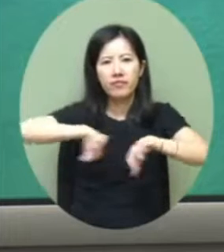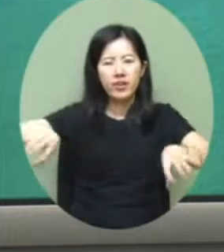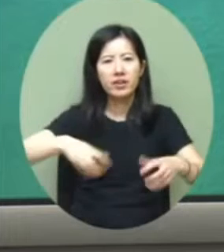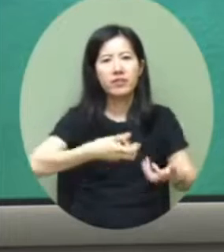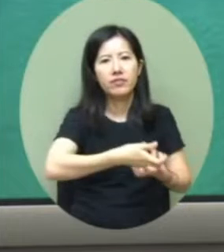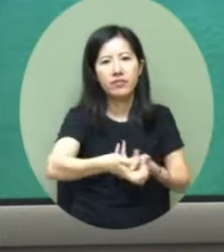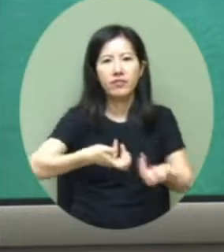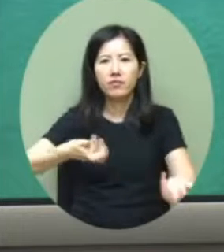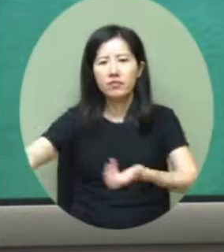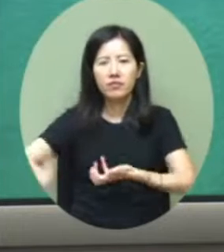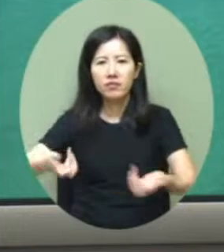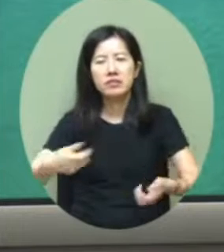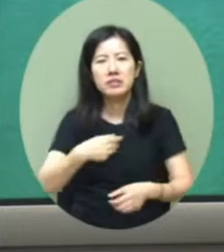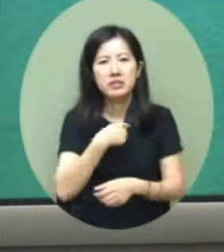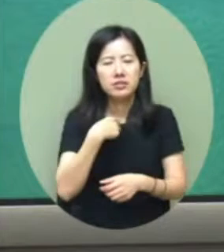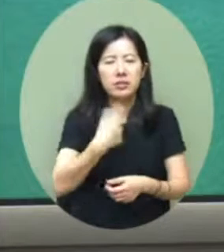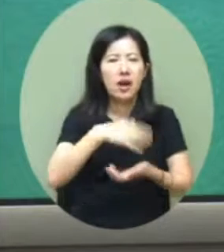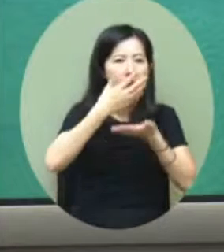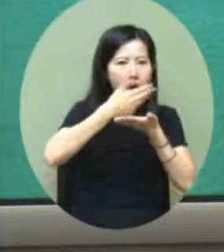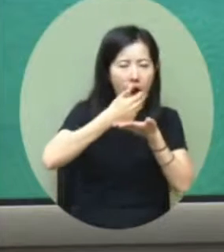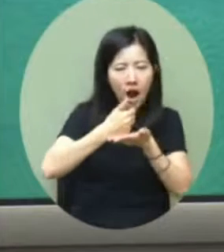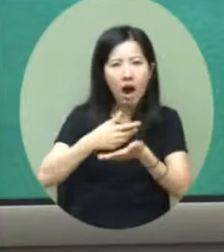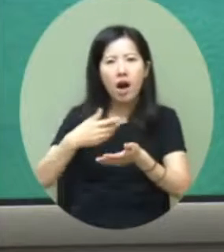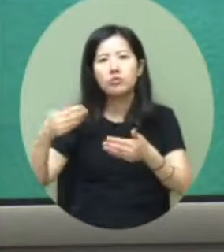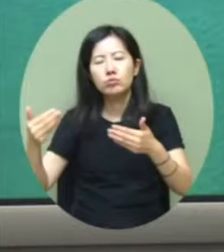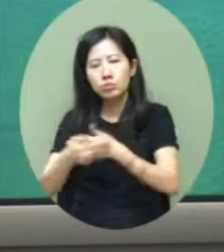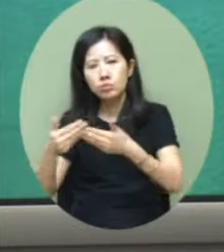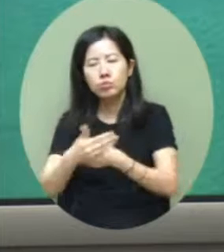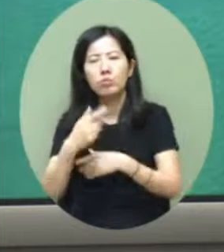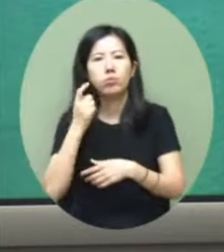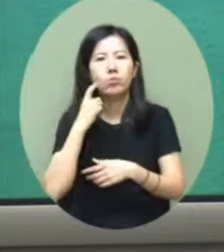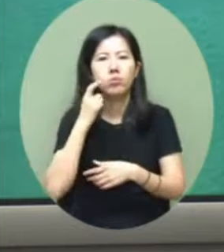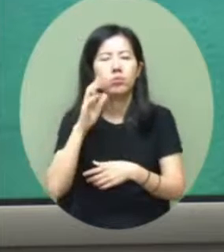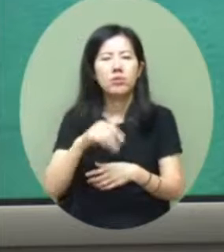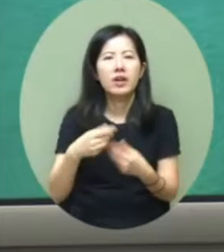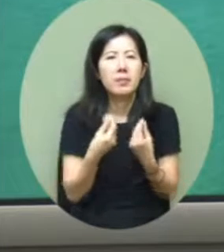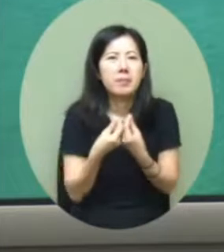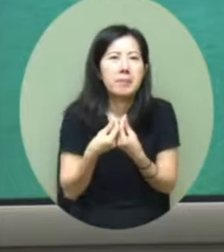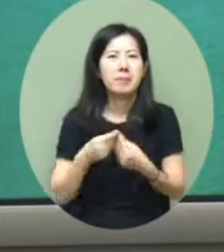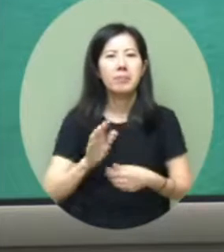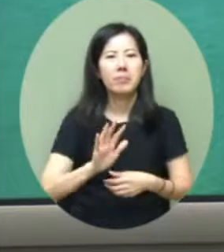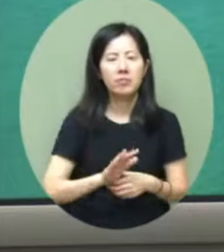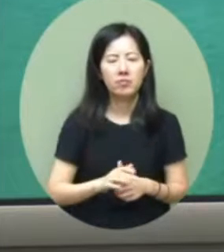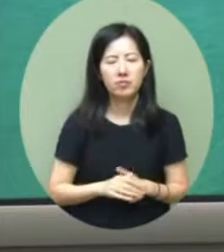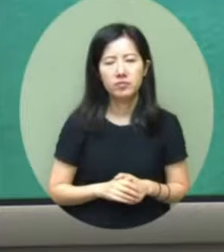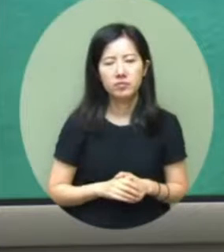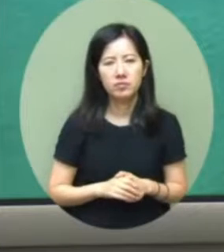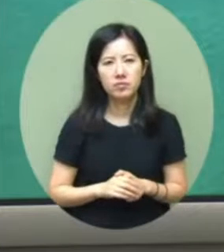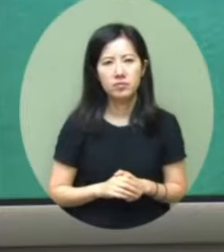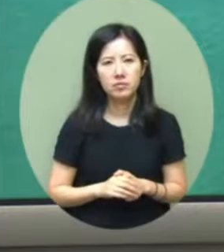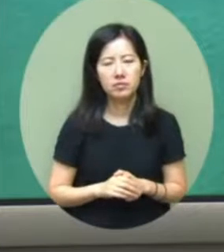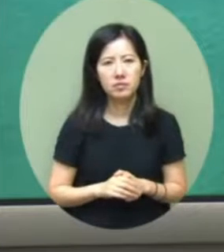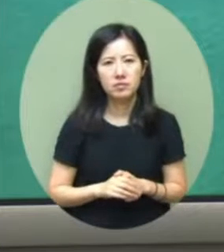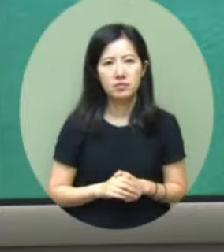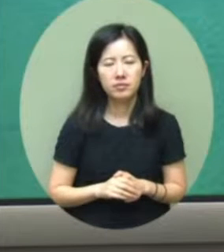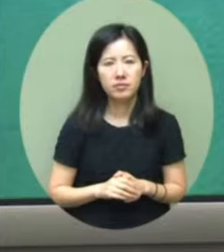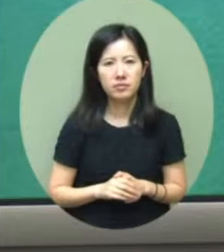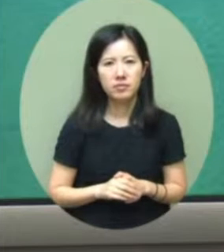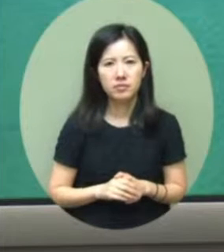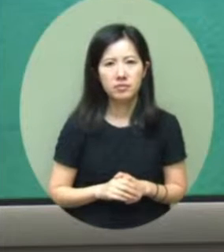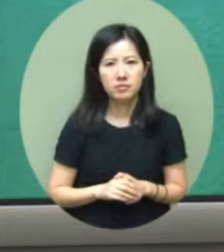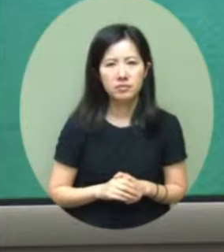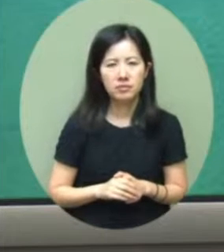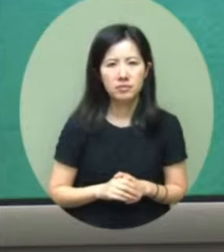includes tourists, and also maybe a result of the activities, local spenders, to have